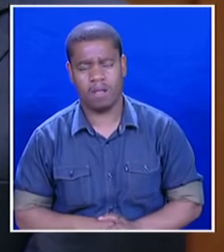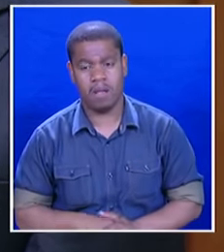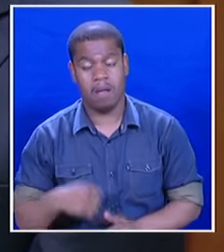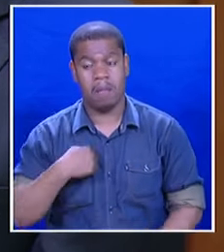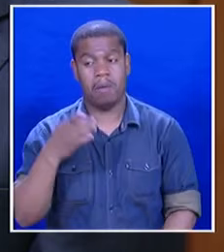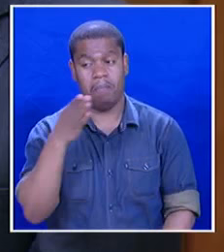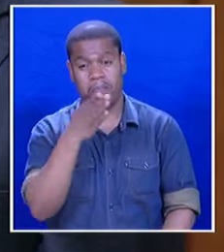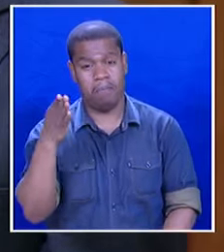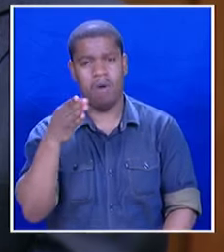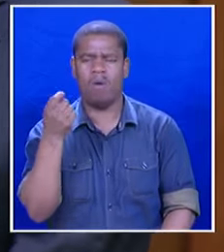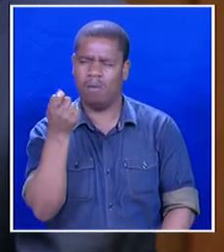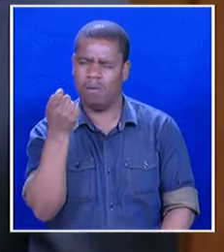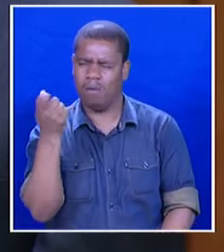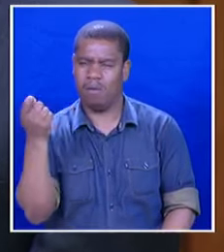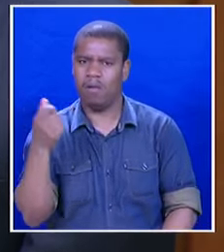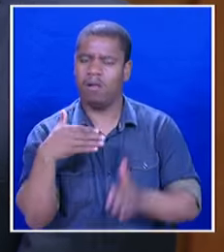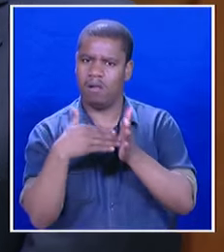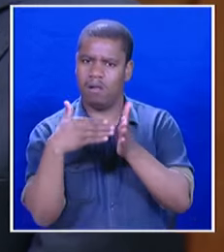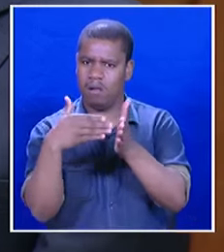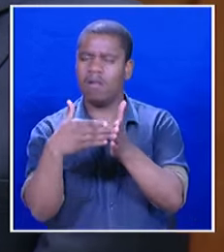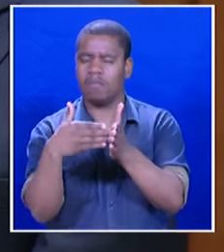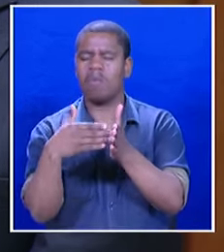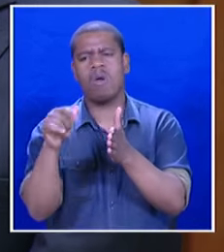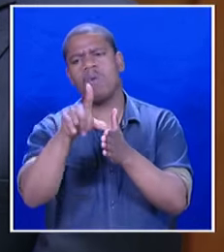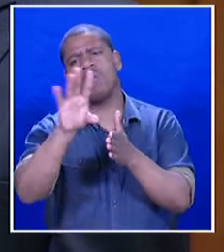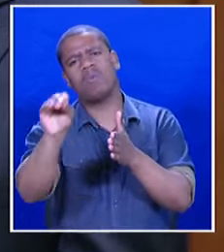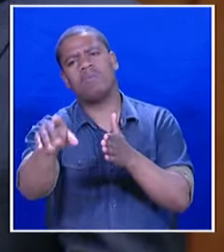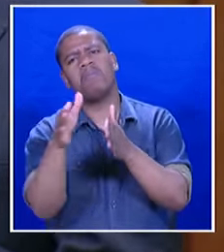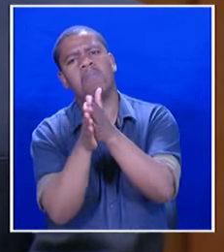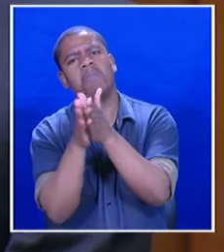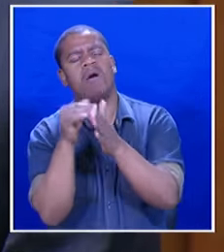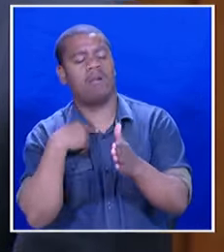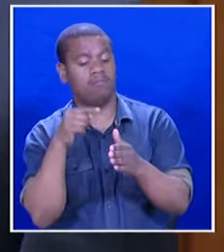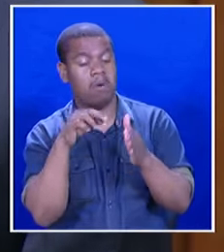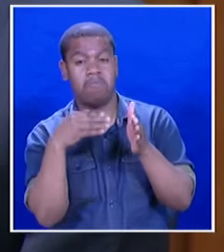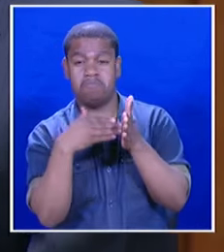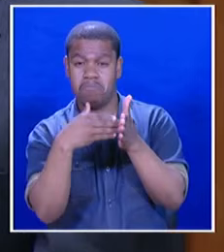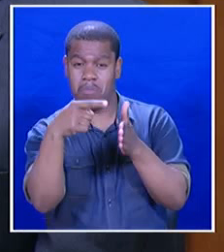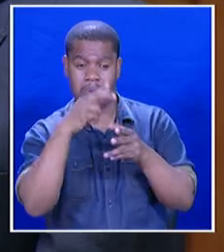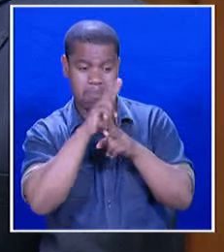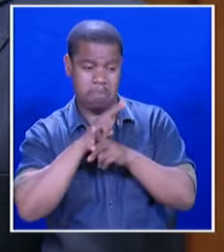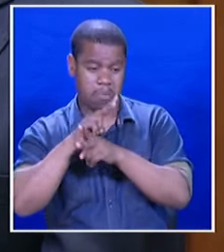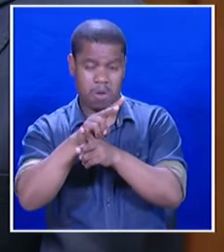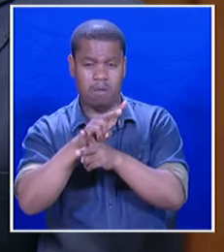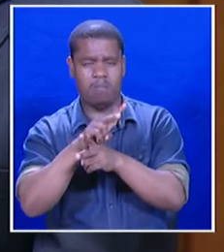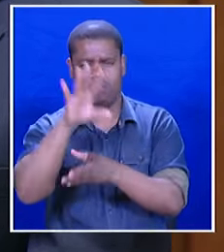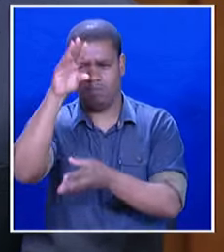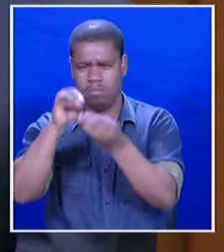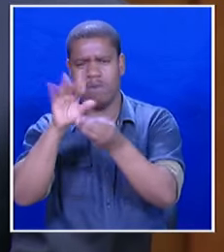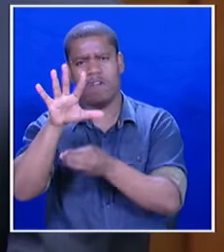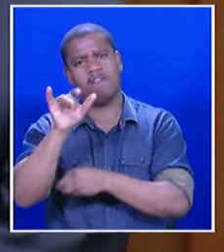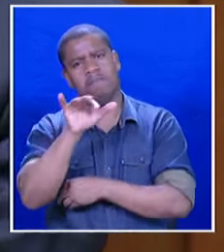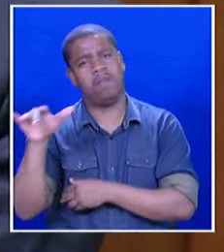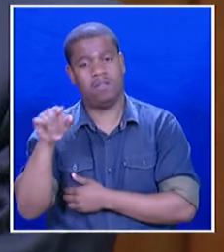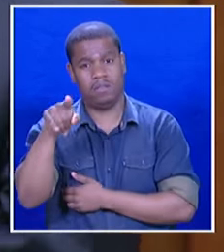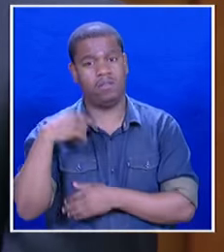check. How do we monitor them? That of the 5 million that we are talking about, how do we be